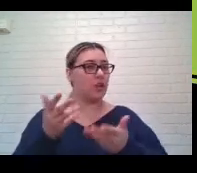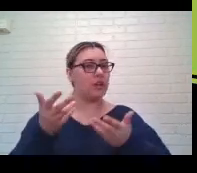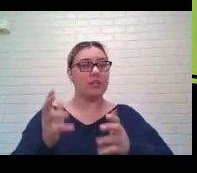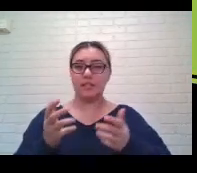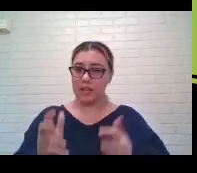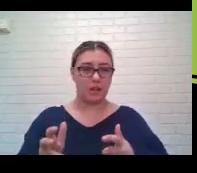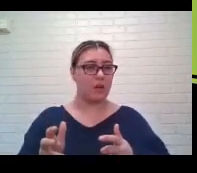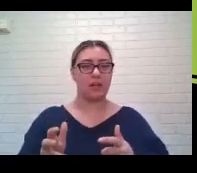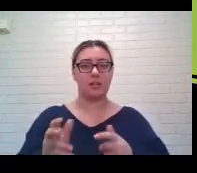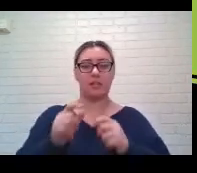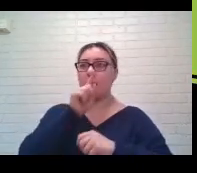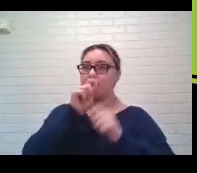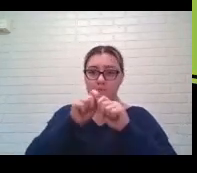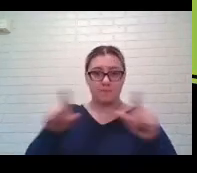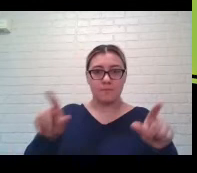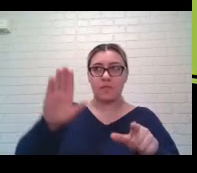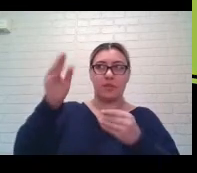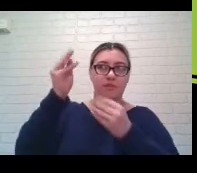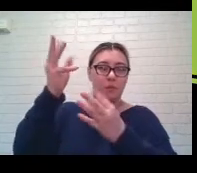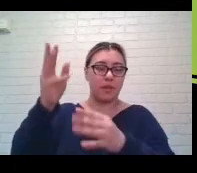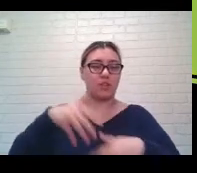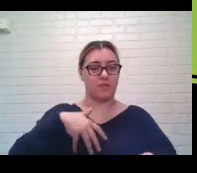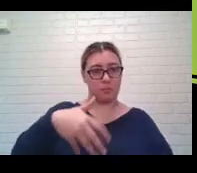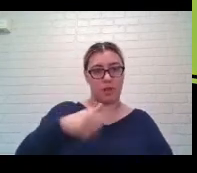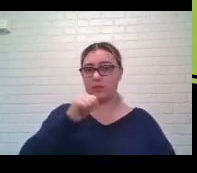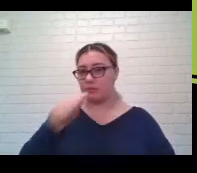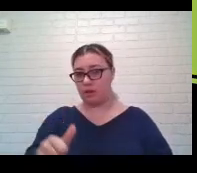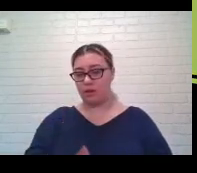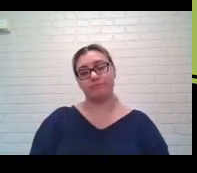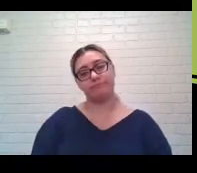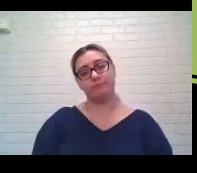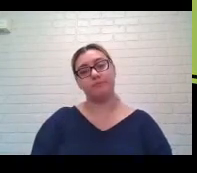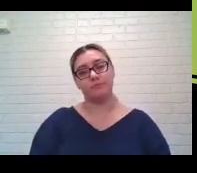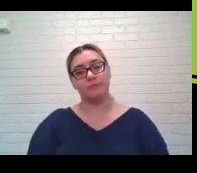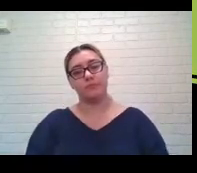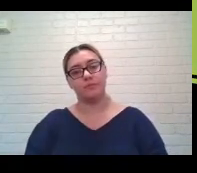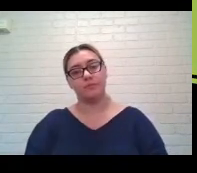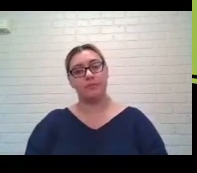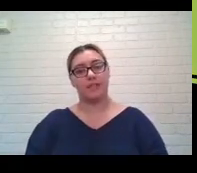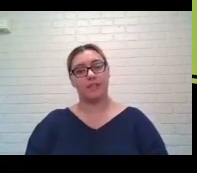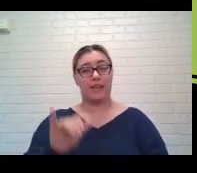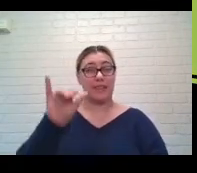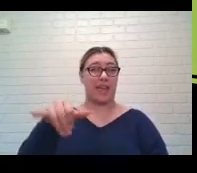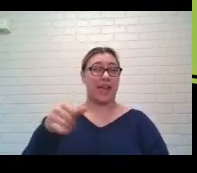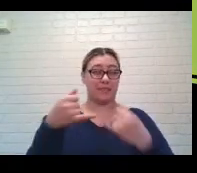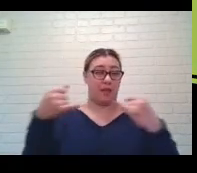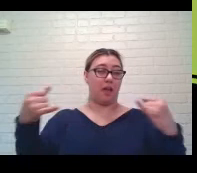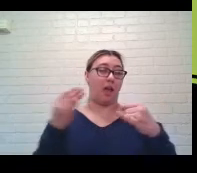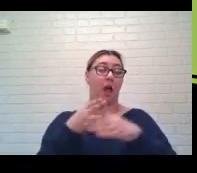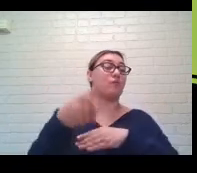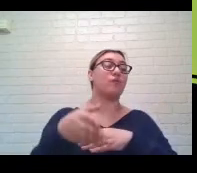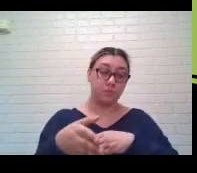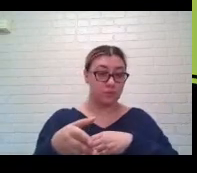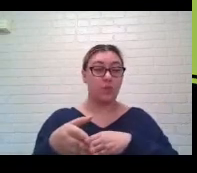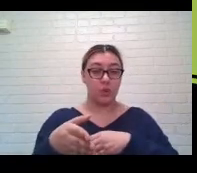out the information that they were pregnant or not, and that sort of like crossed the line of the data privacy